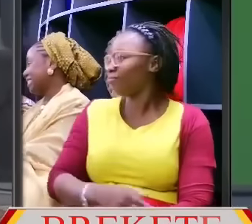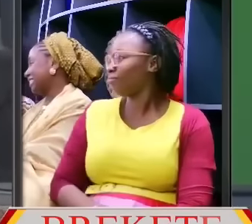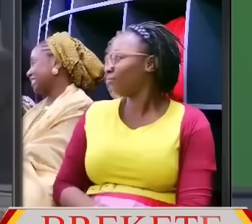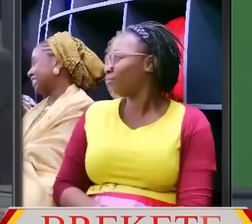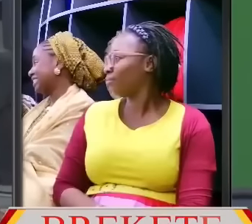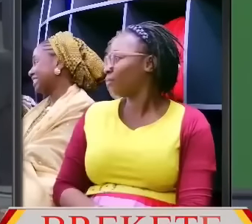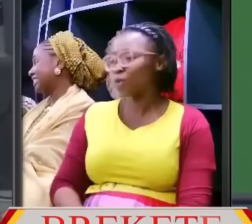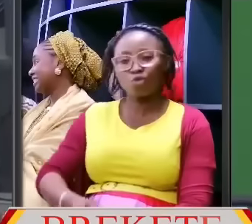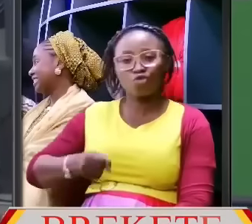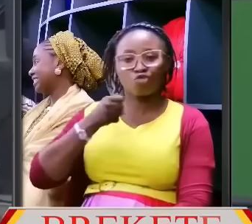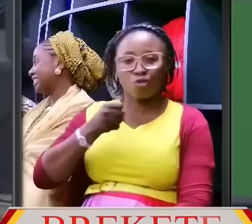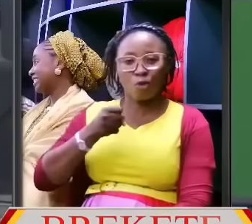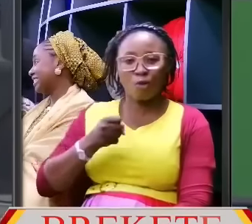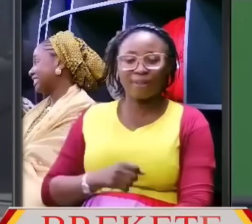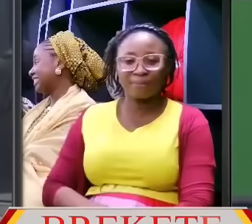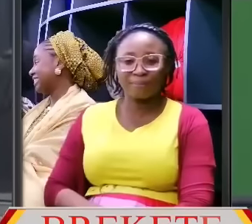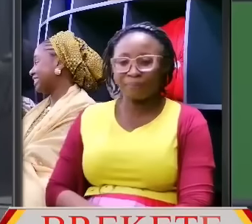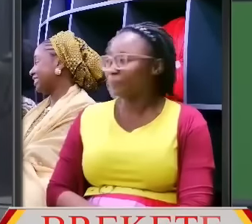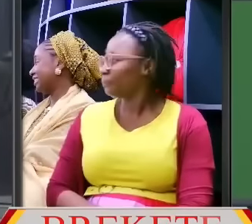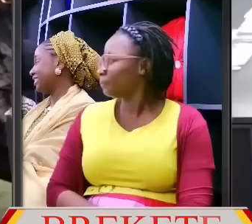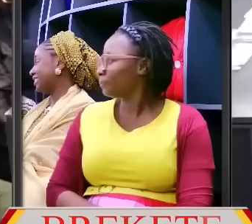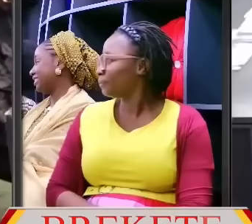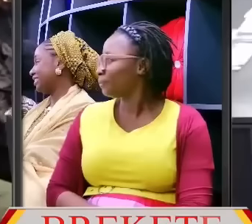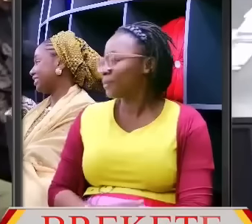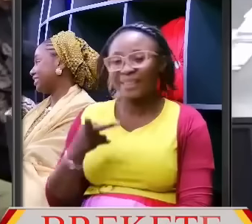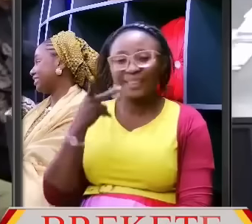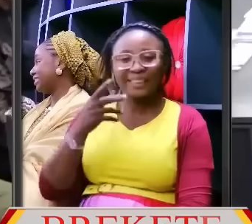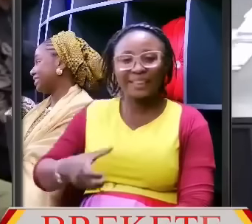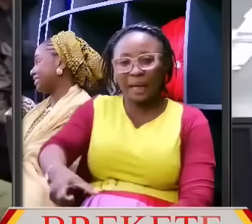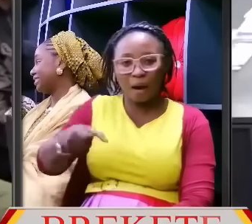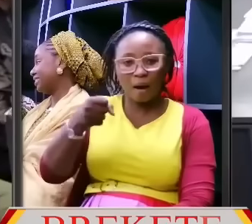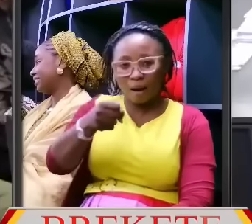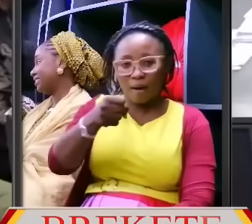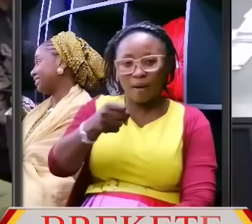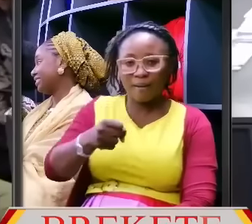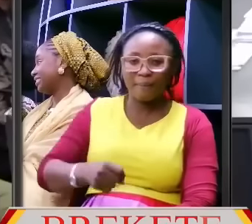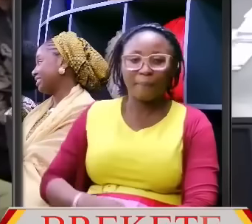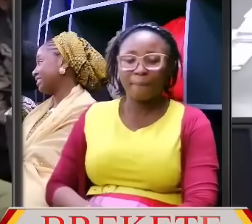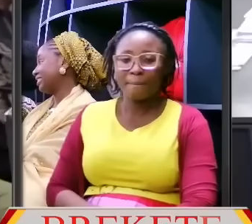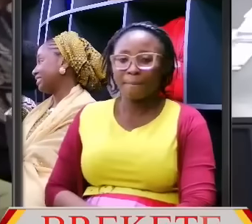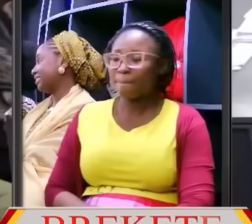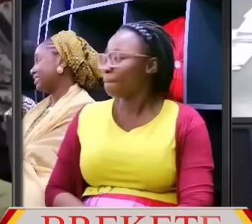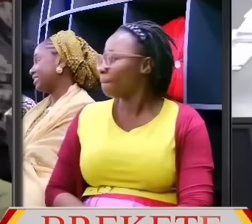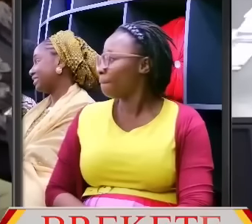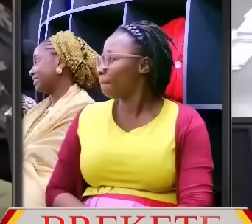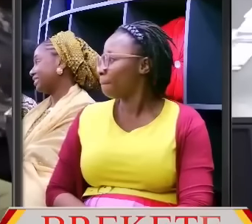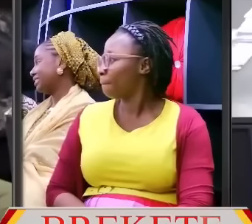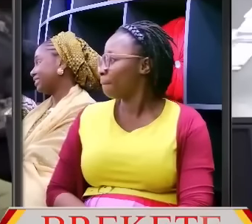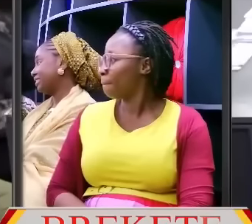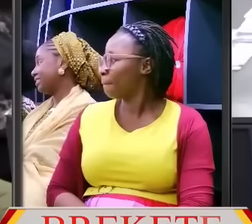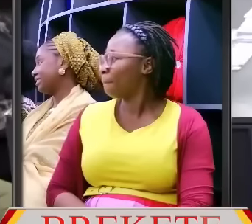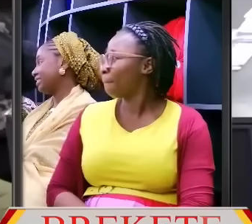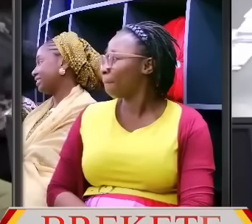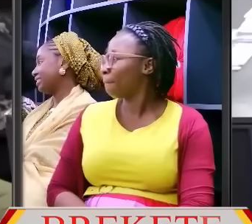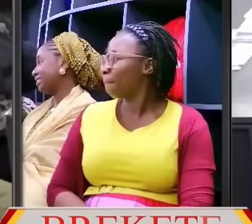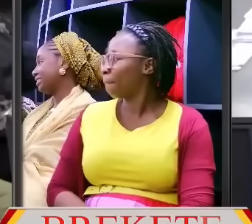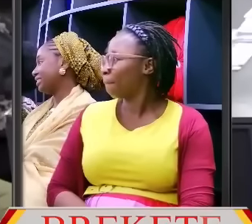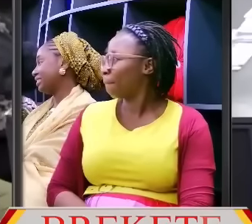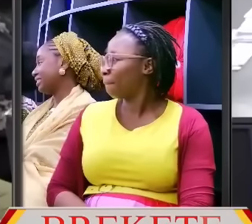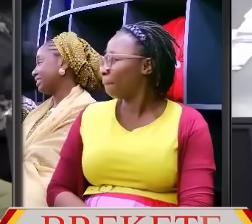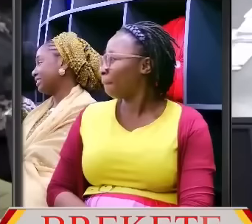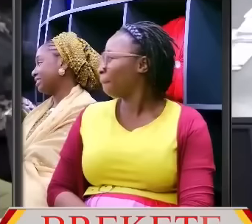You strong like this and. See the handshake, ordinary president. See, because Dr. Ike. Yes, sir. Because Dr.